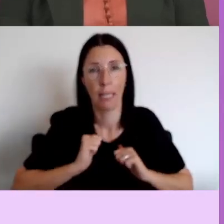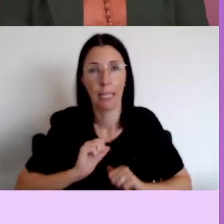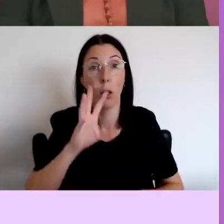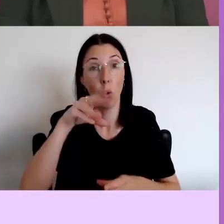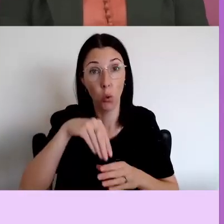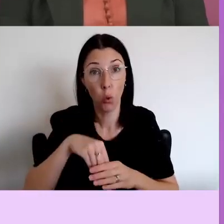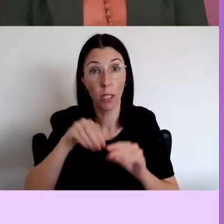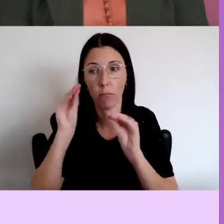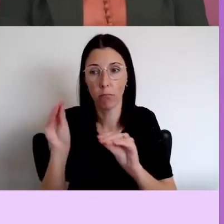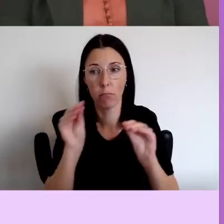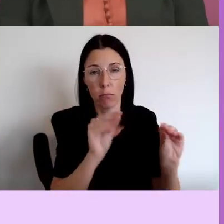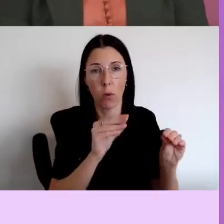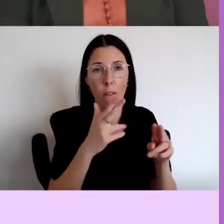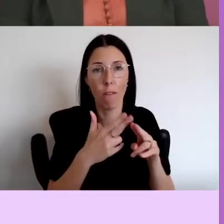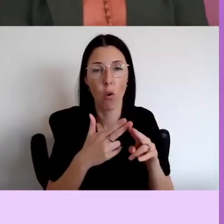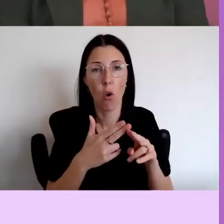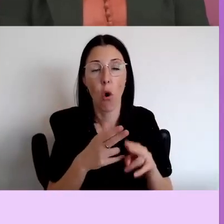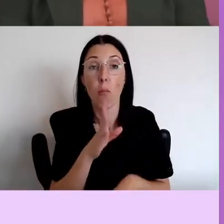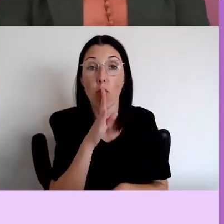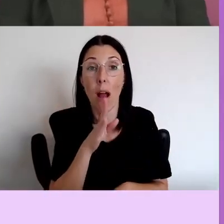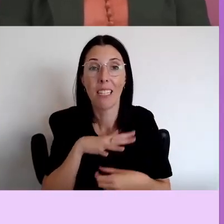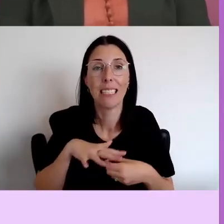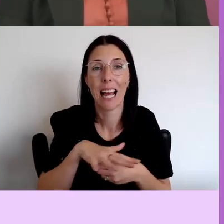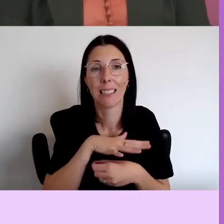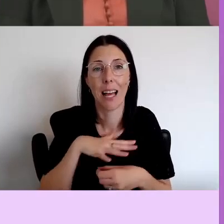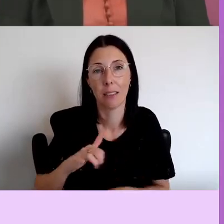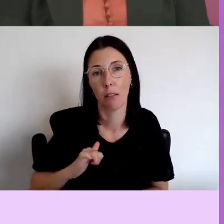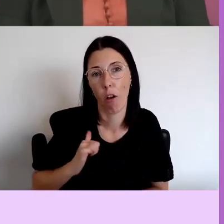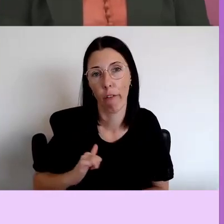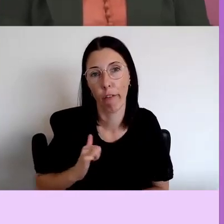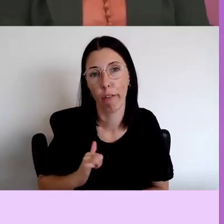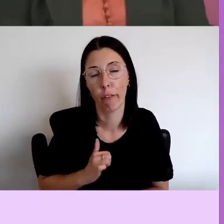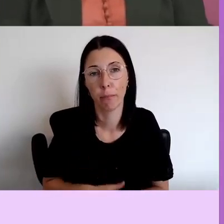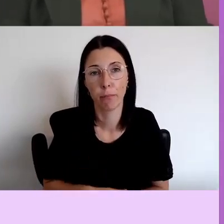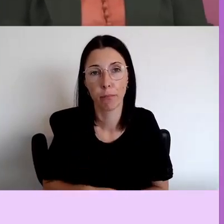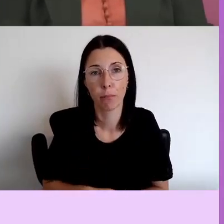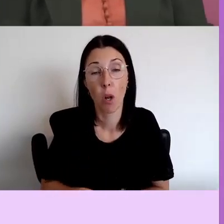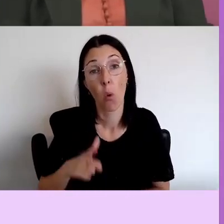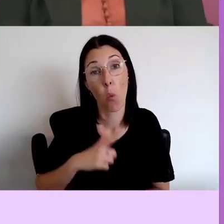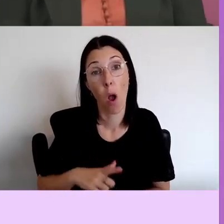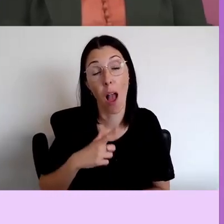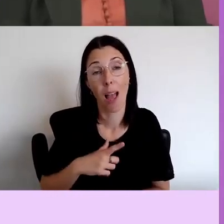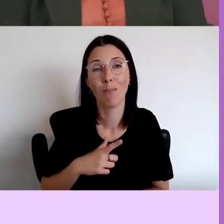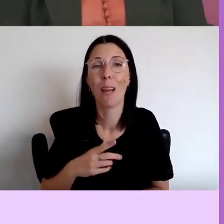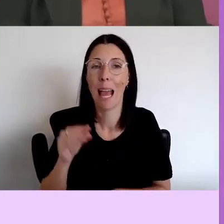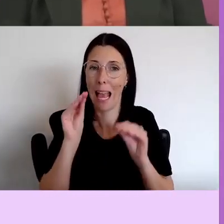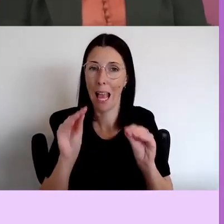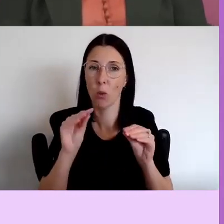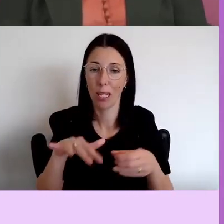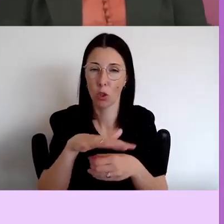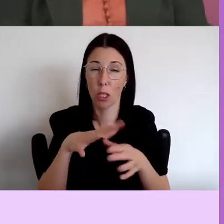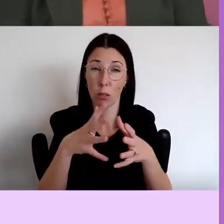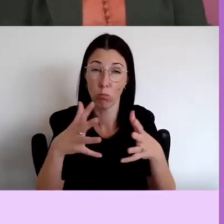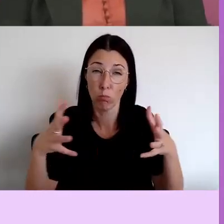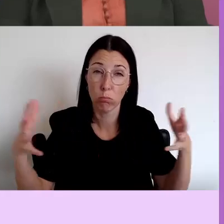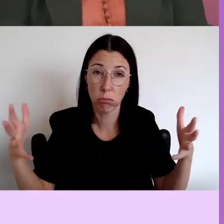private sector employees. And that's because the size of the education sector, the wide variety of